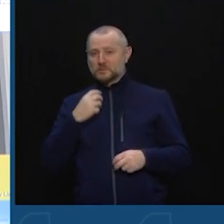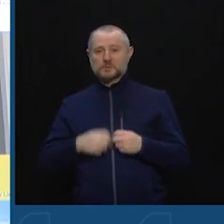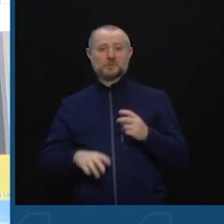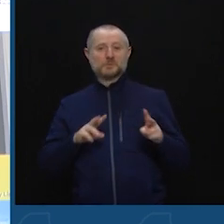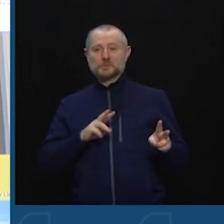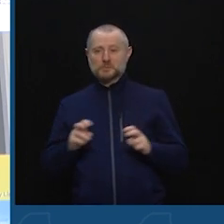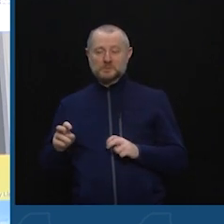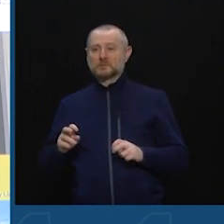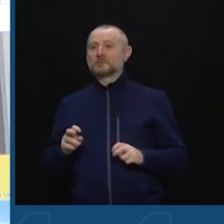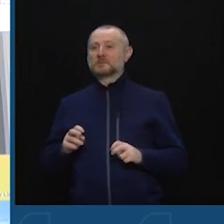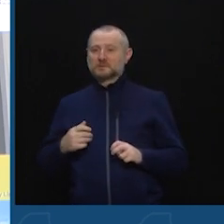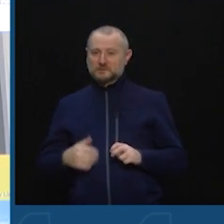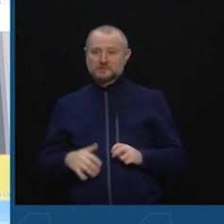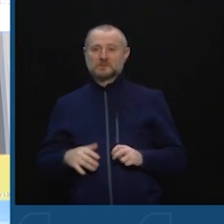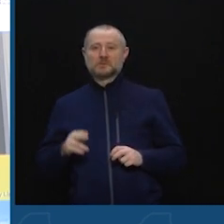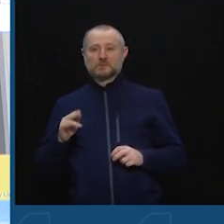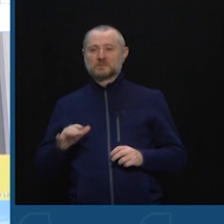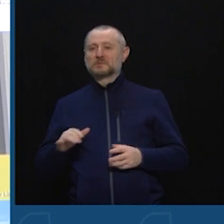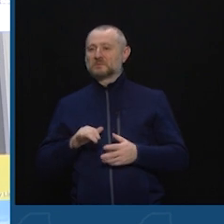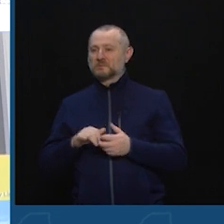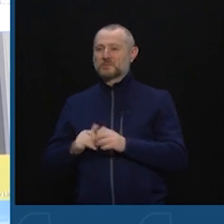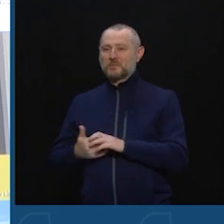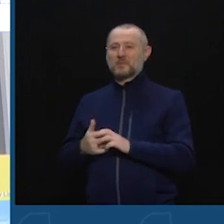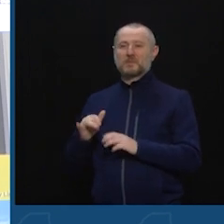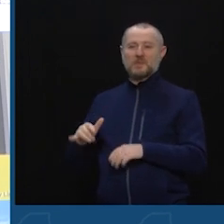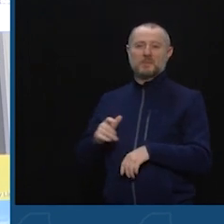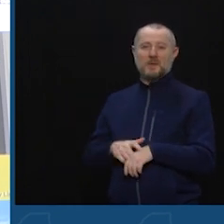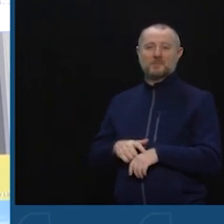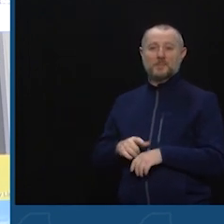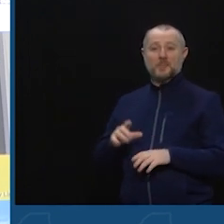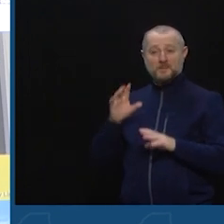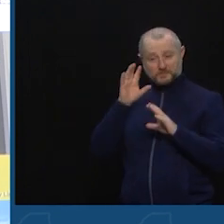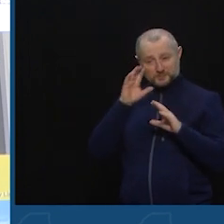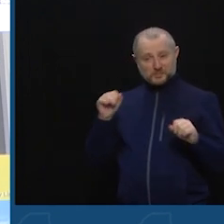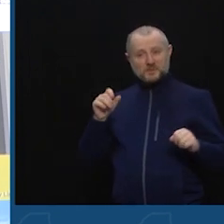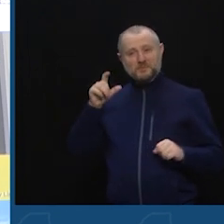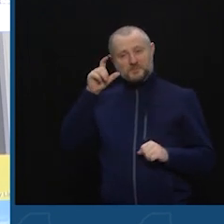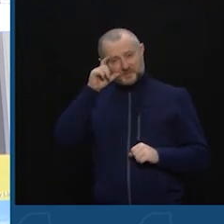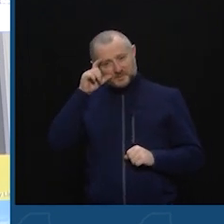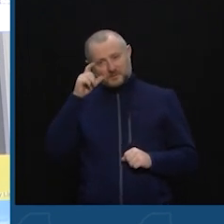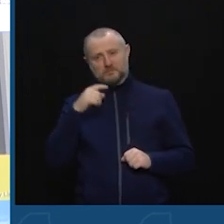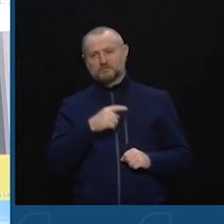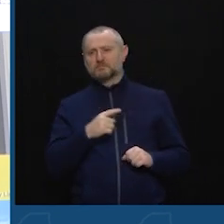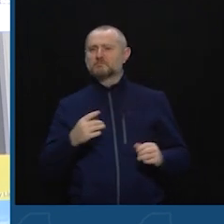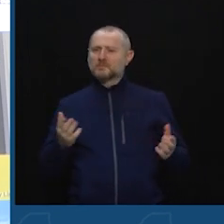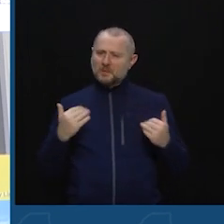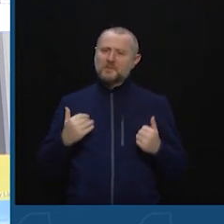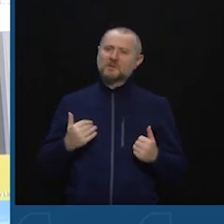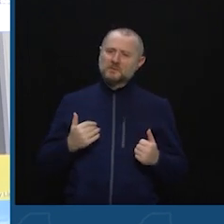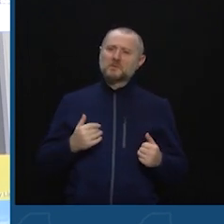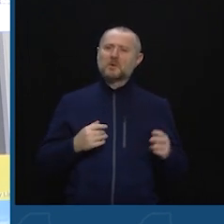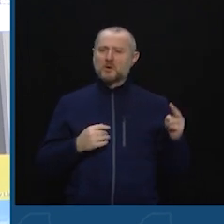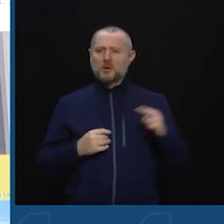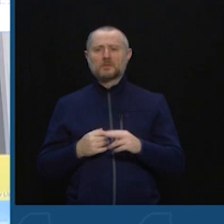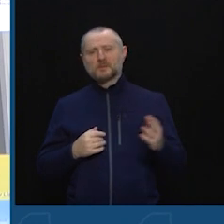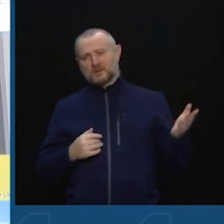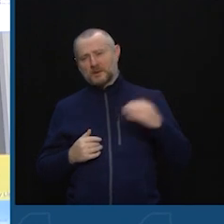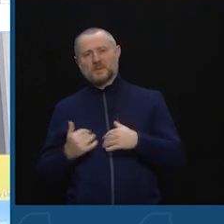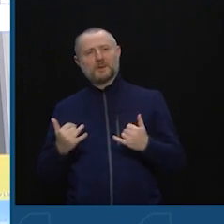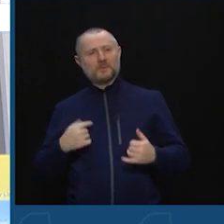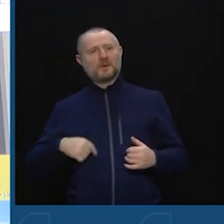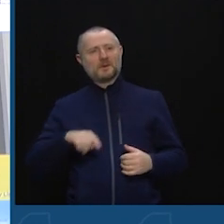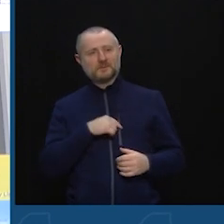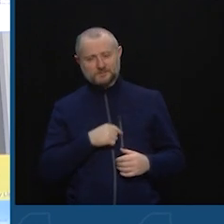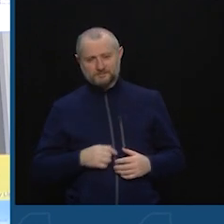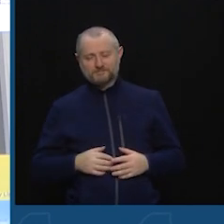New York's issue. But President Biden, just look at us now. Thank you,